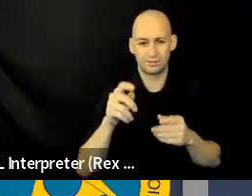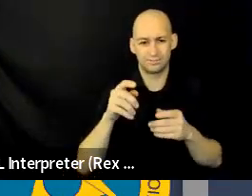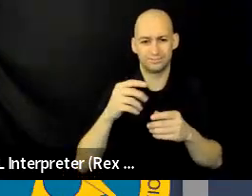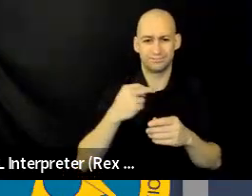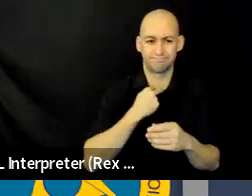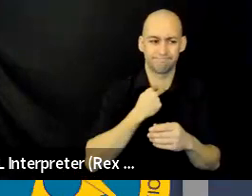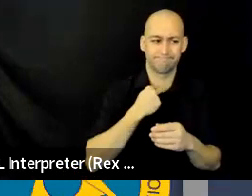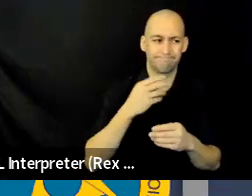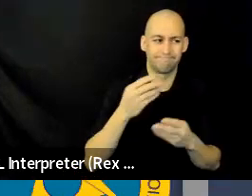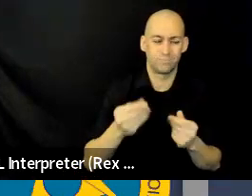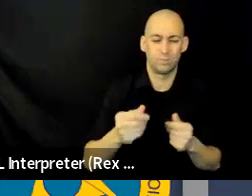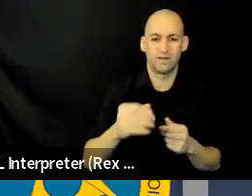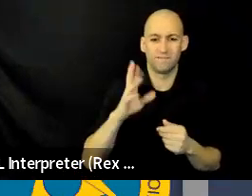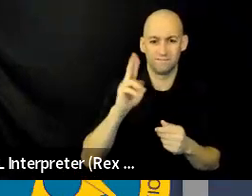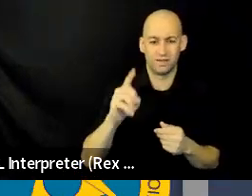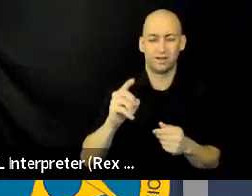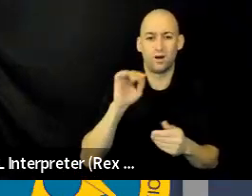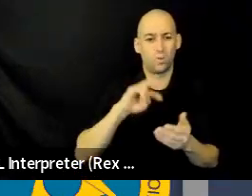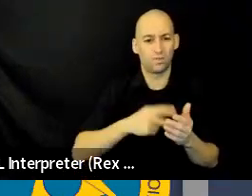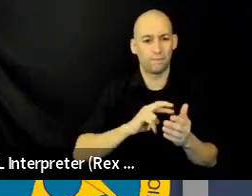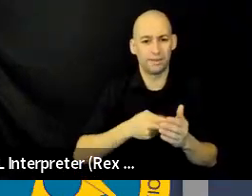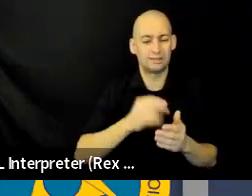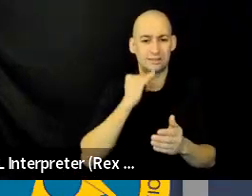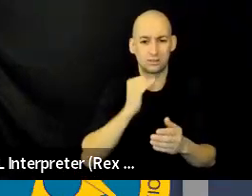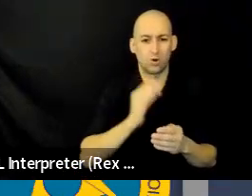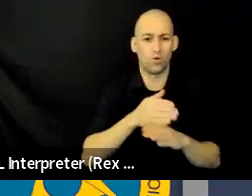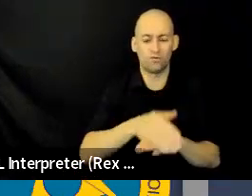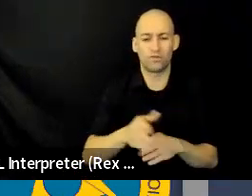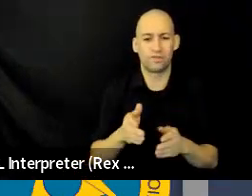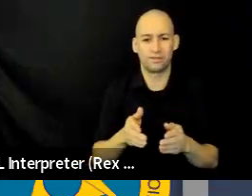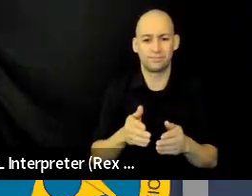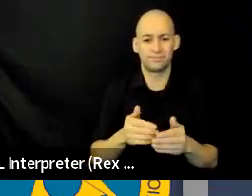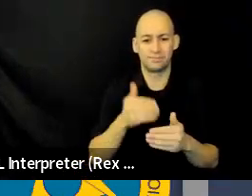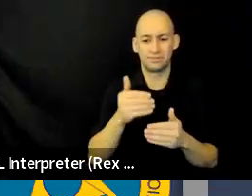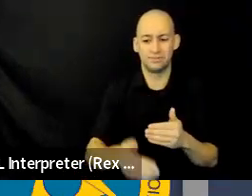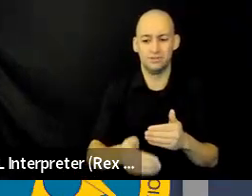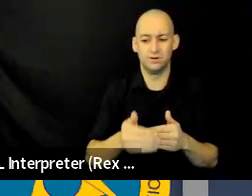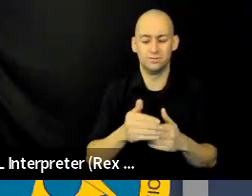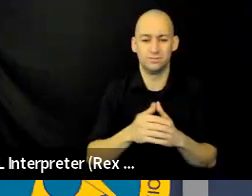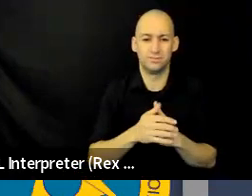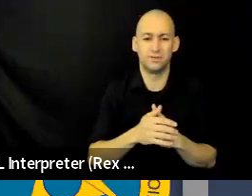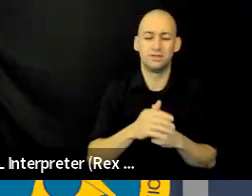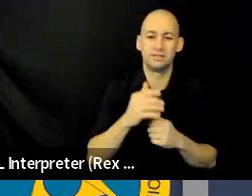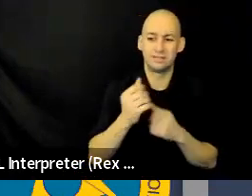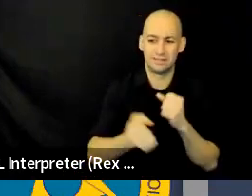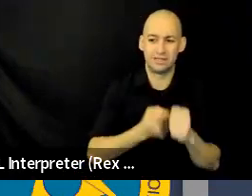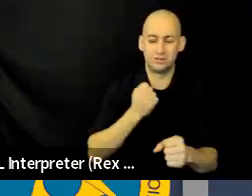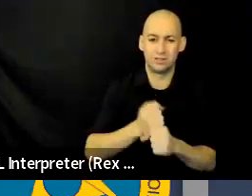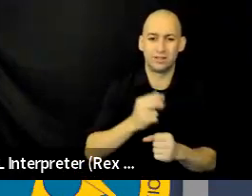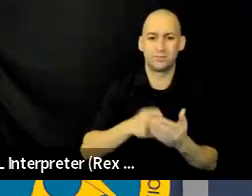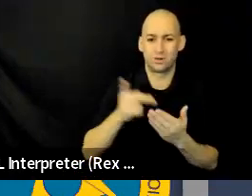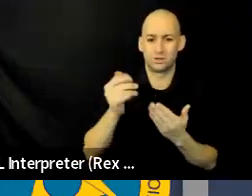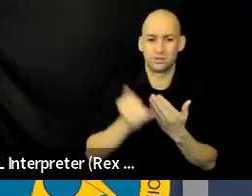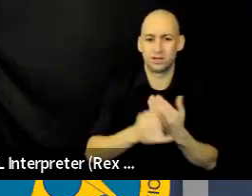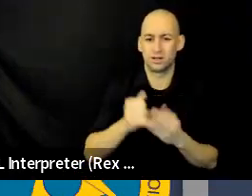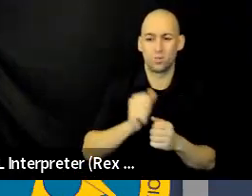plan. What that means is over the next 20 years, that project will not